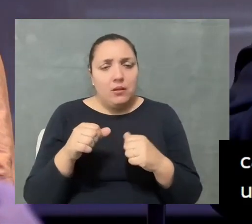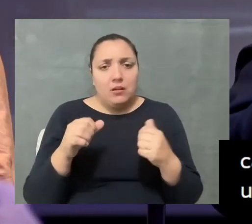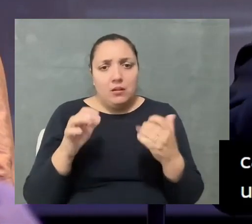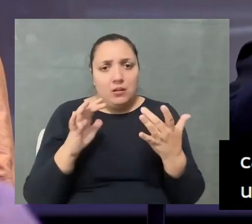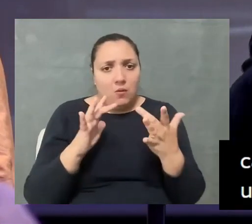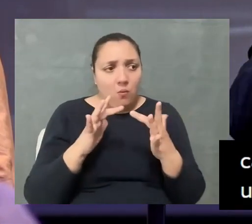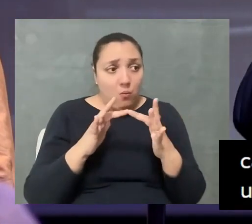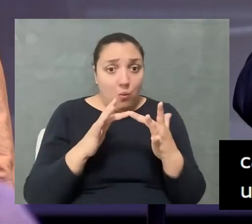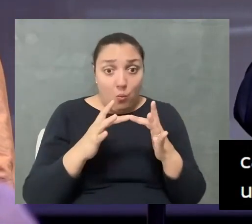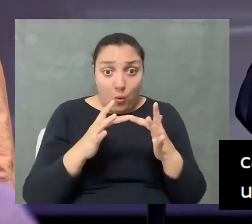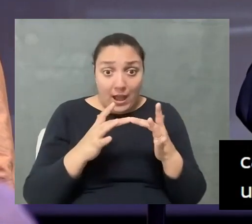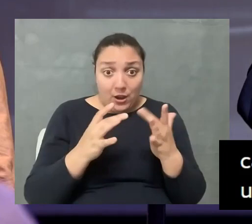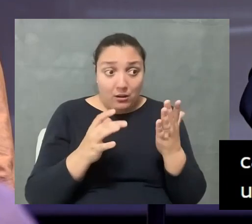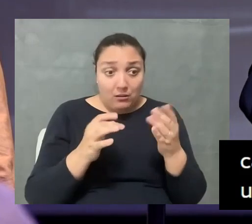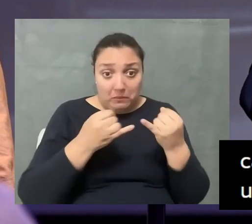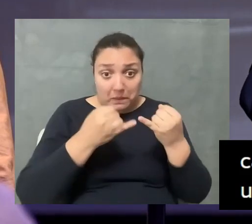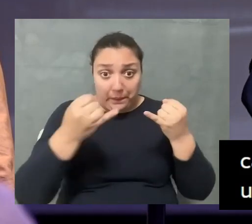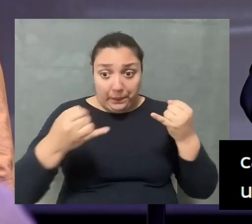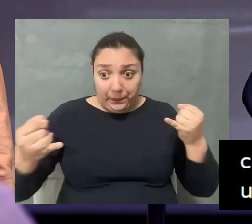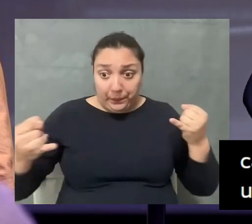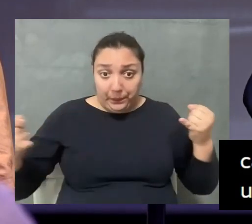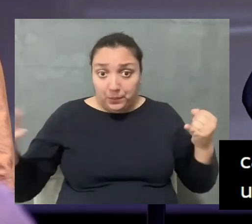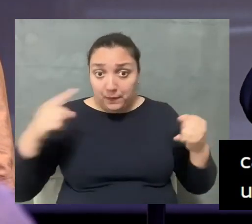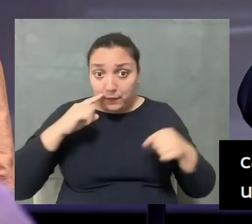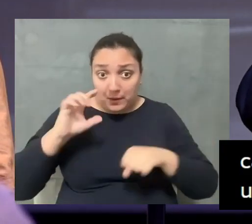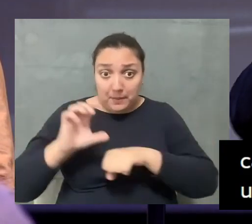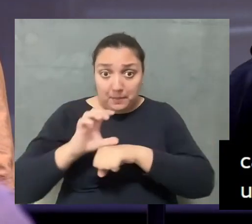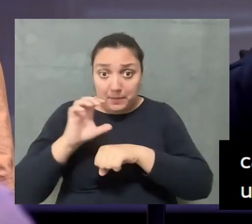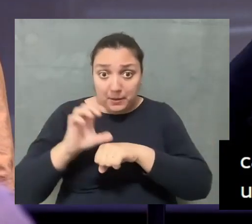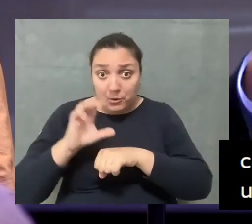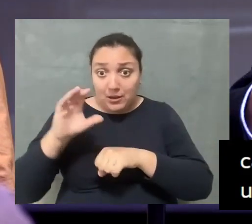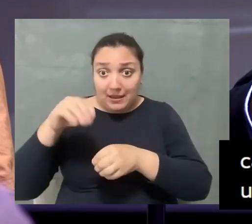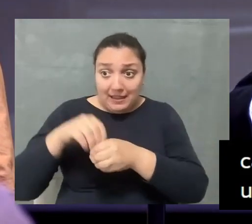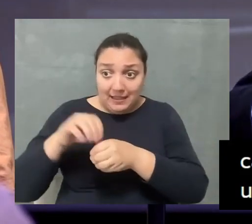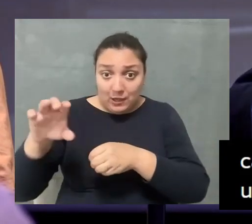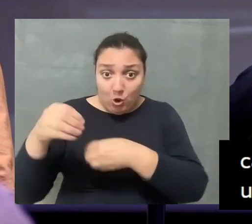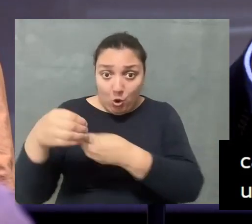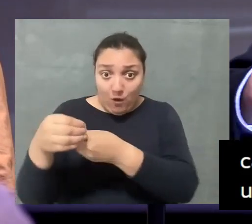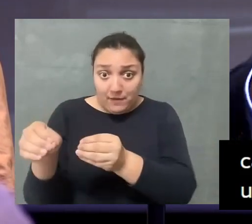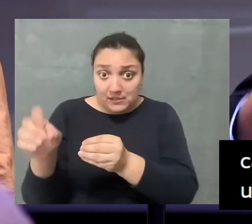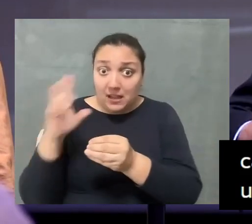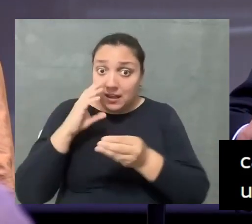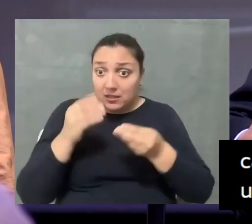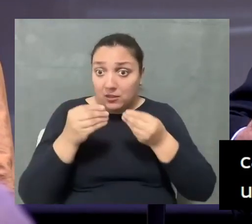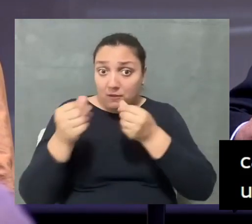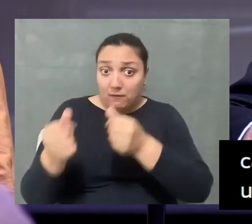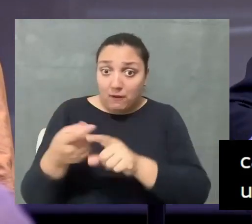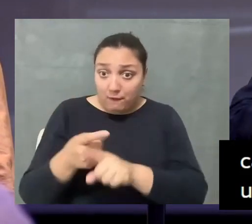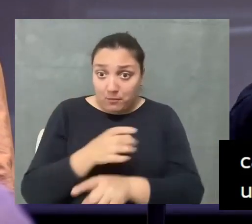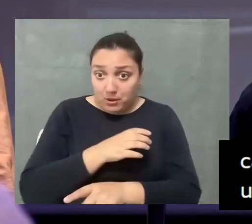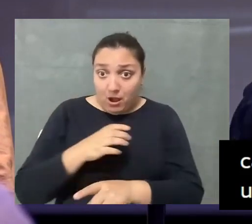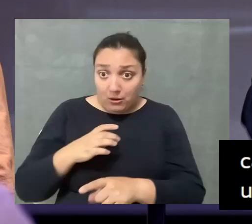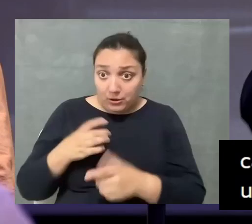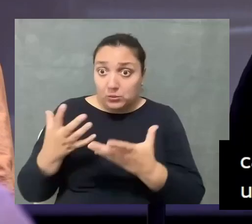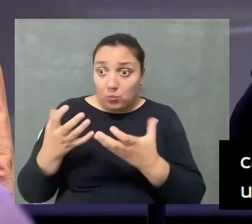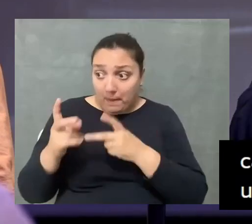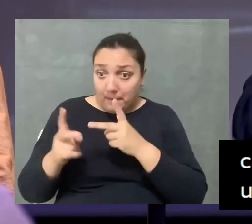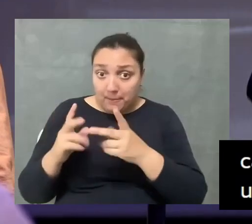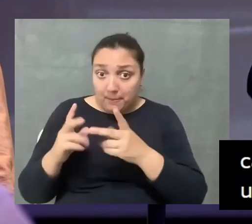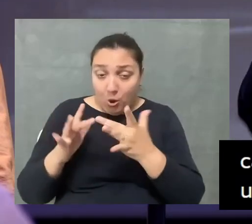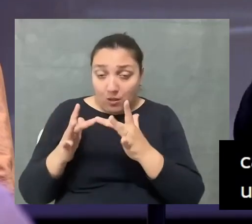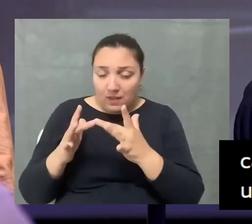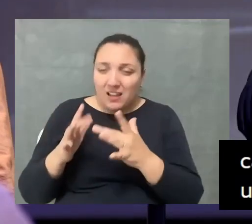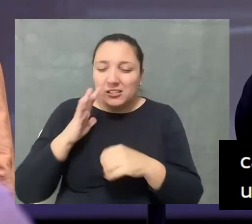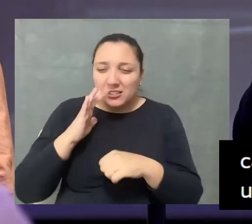for computers in the tenants association offices, and they were funded by Commerce, and we were trying to get people online. So there's this kind of early era